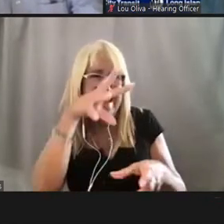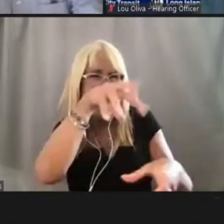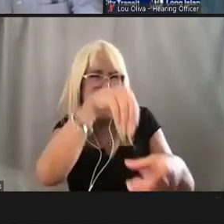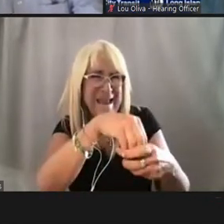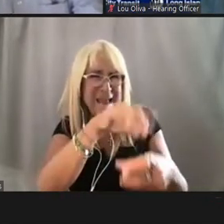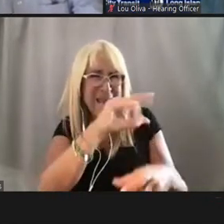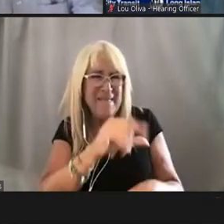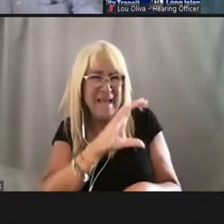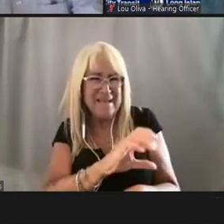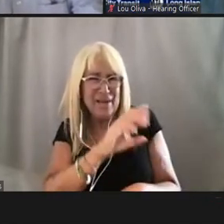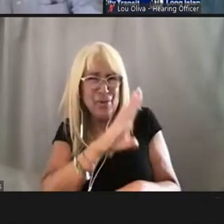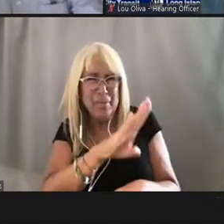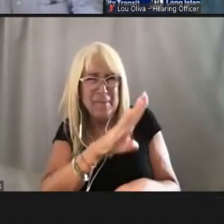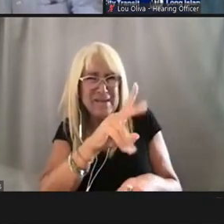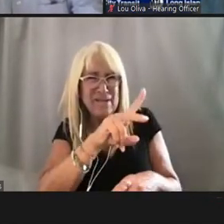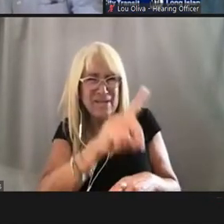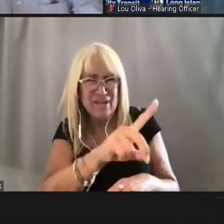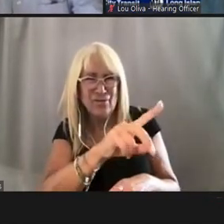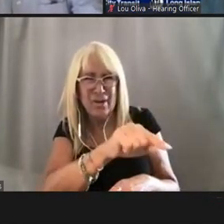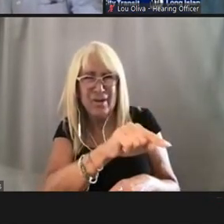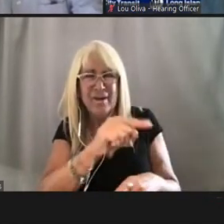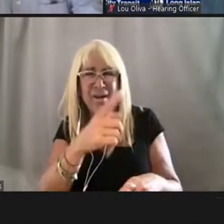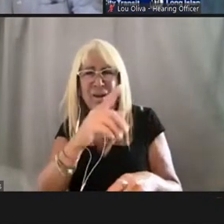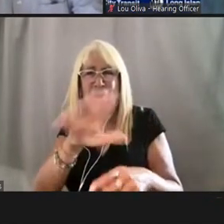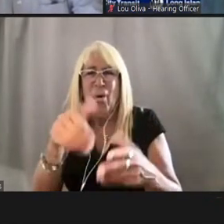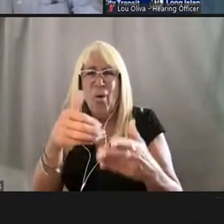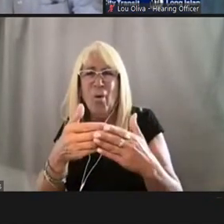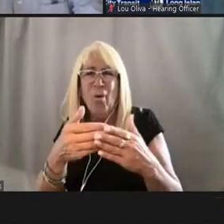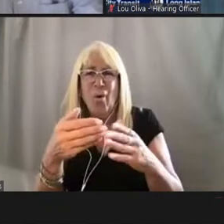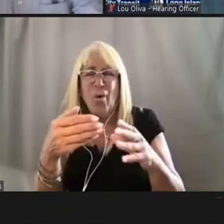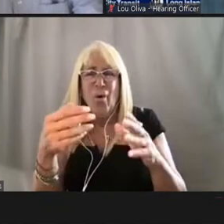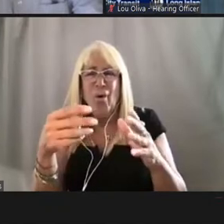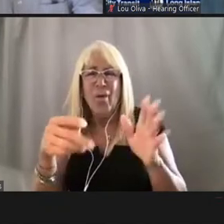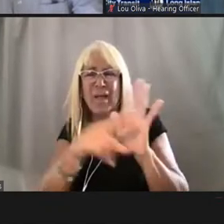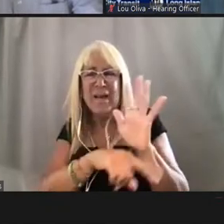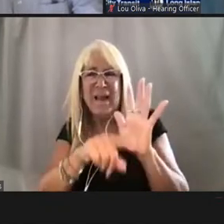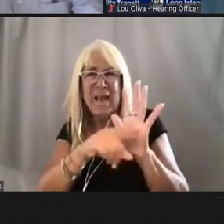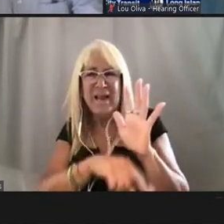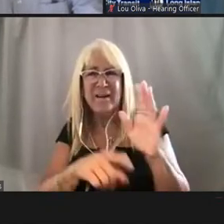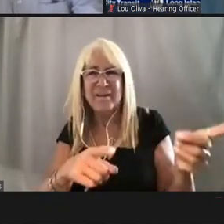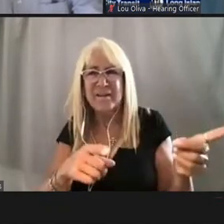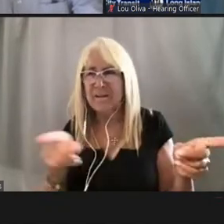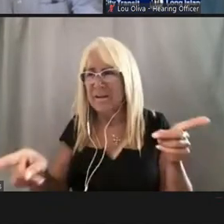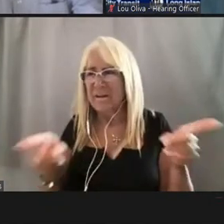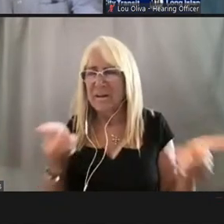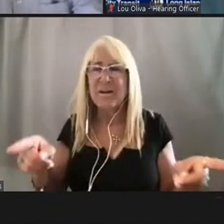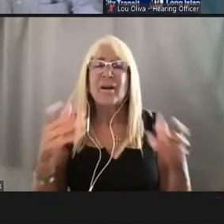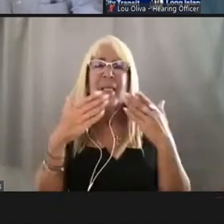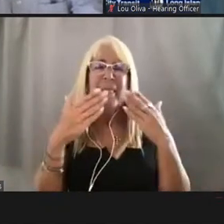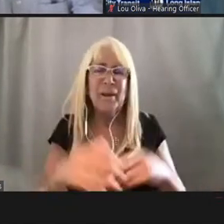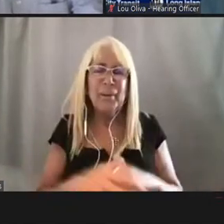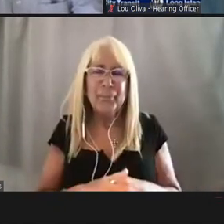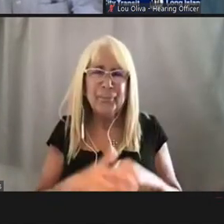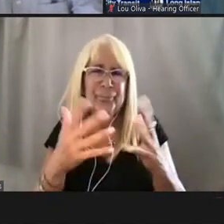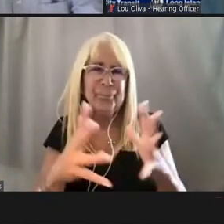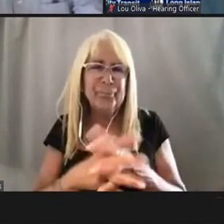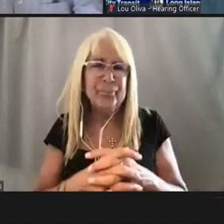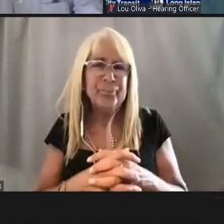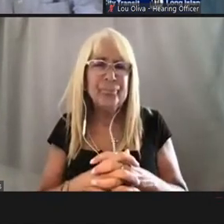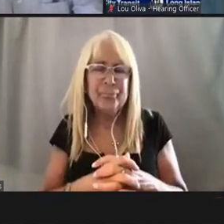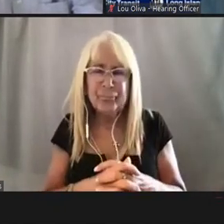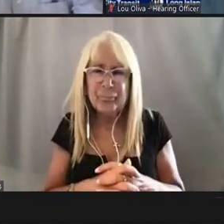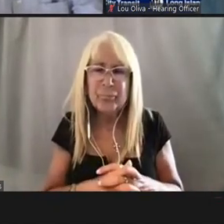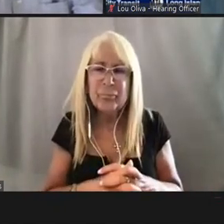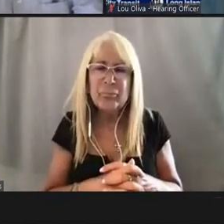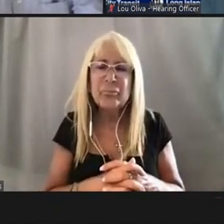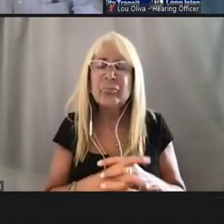the central business district when we get all the negatives and none of the pieces all right thank you thank you